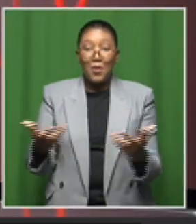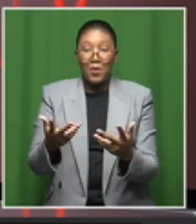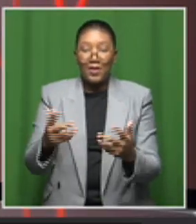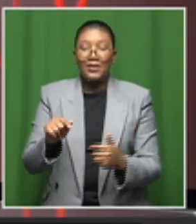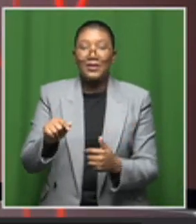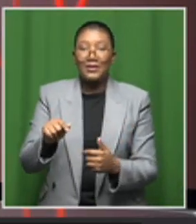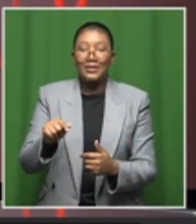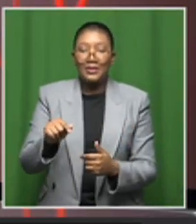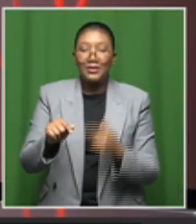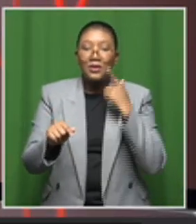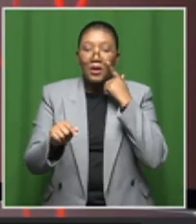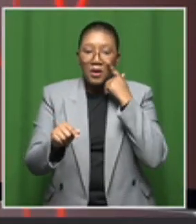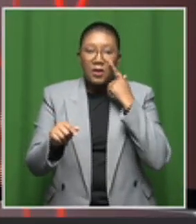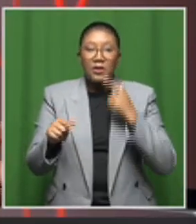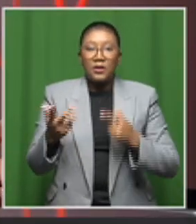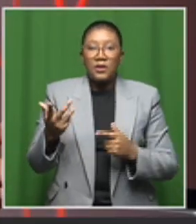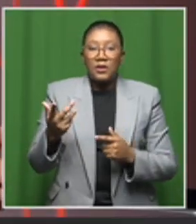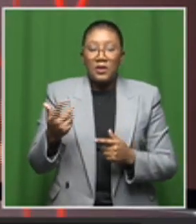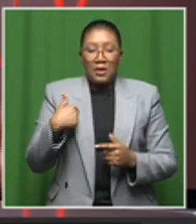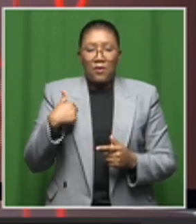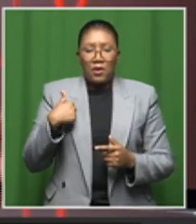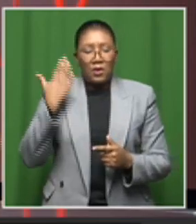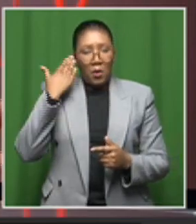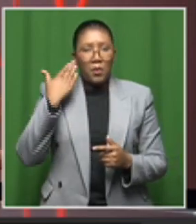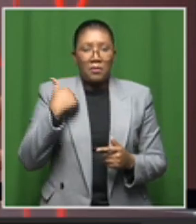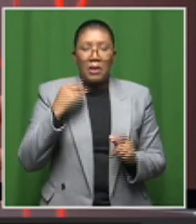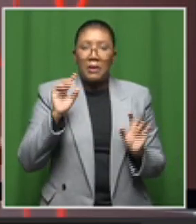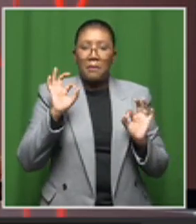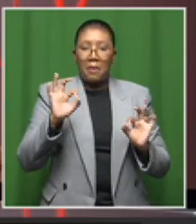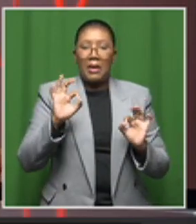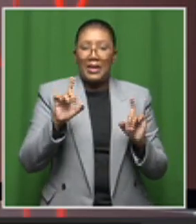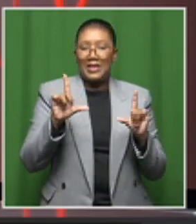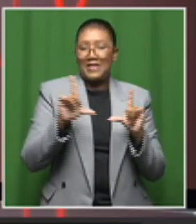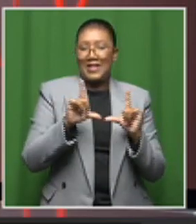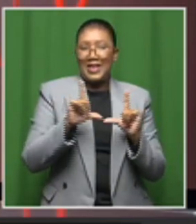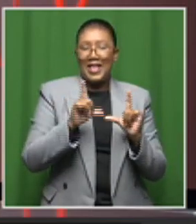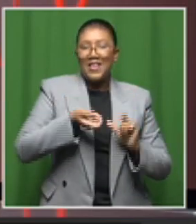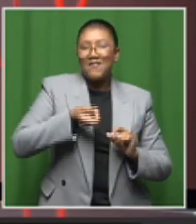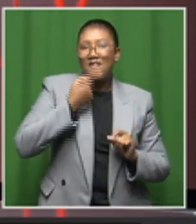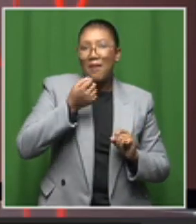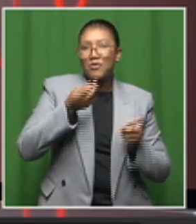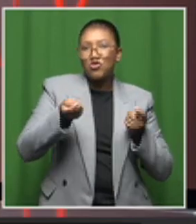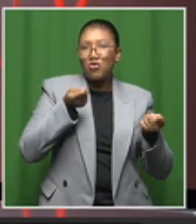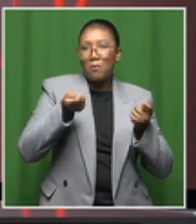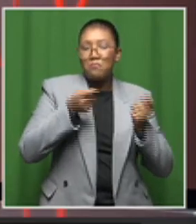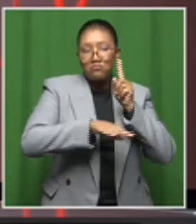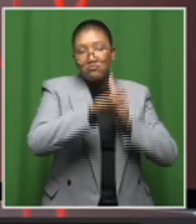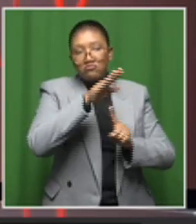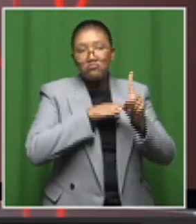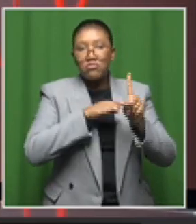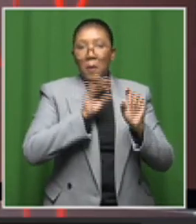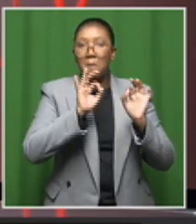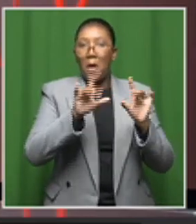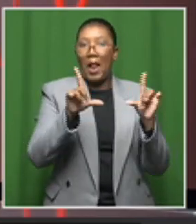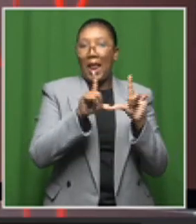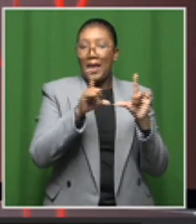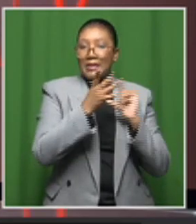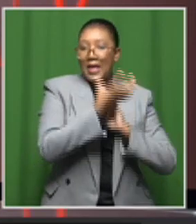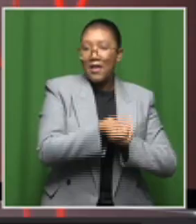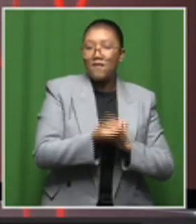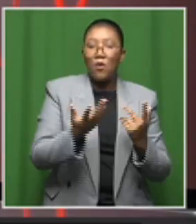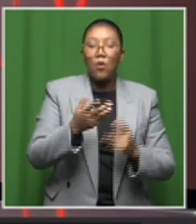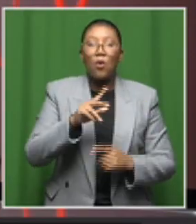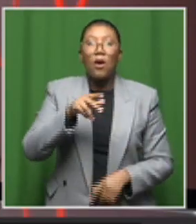you say go to a reputable pharmacy or one that you trust. But when you're talking about these kind of things, I mean, I'll just give Panado